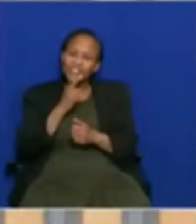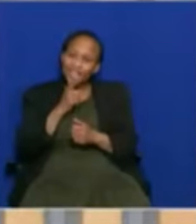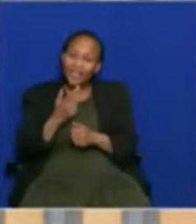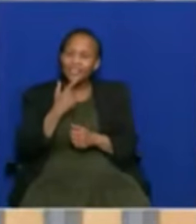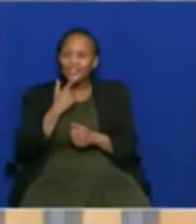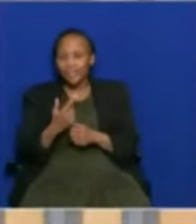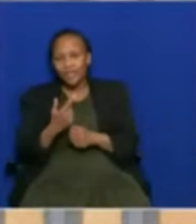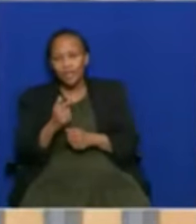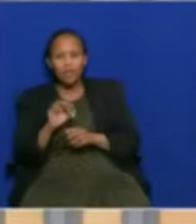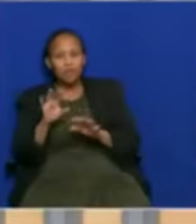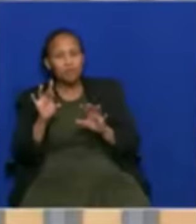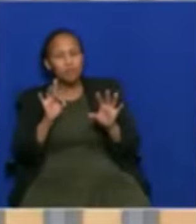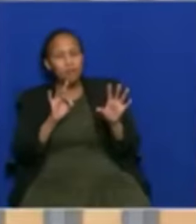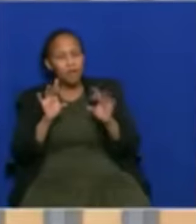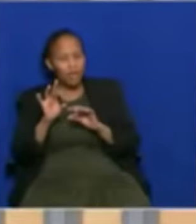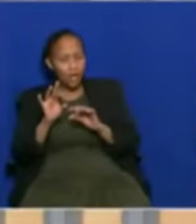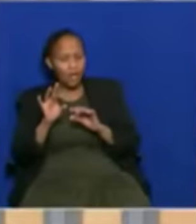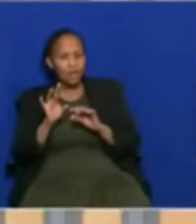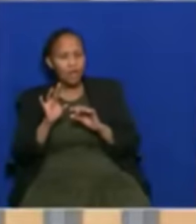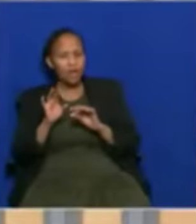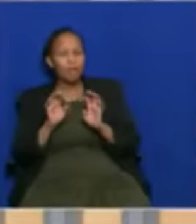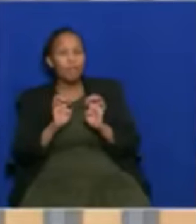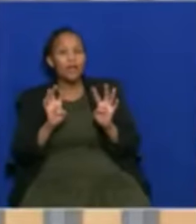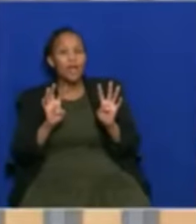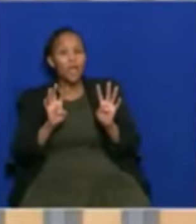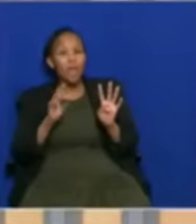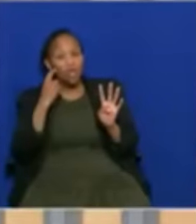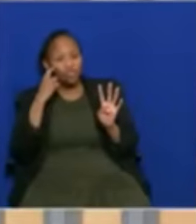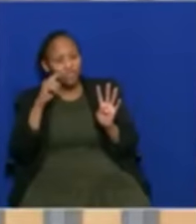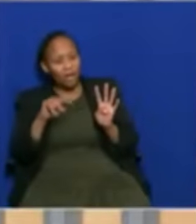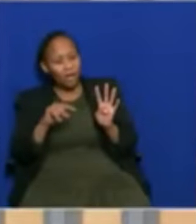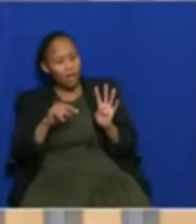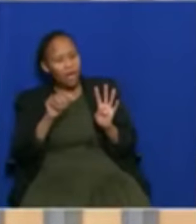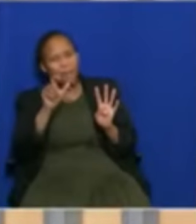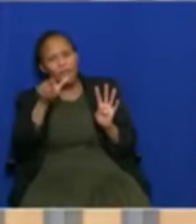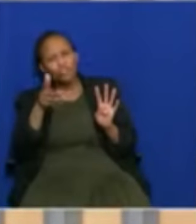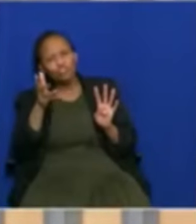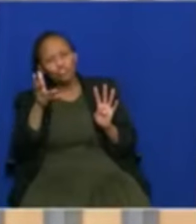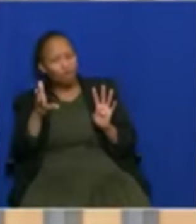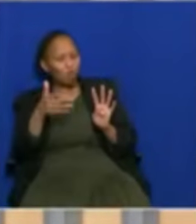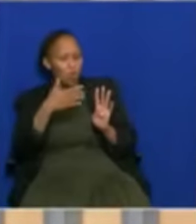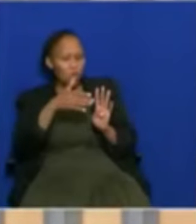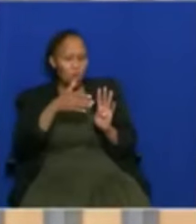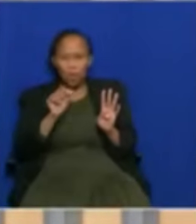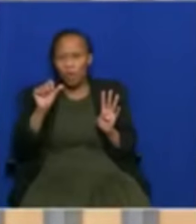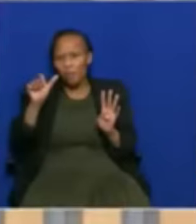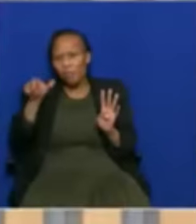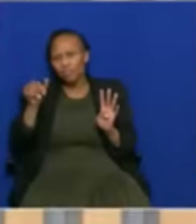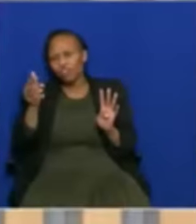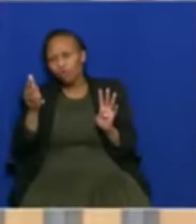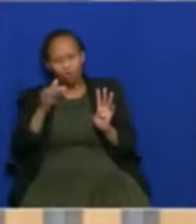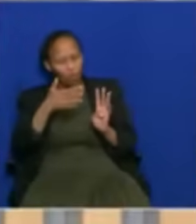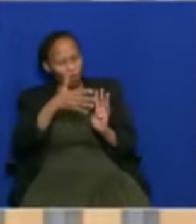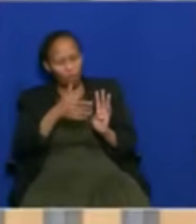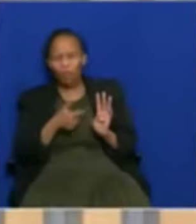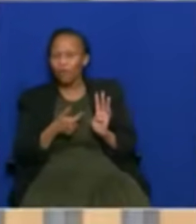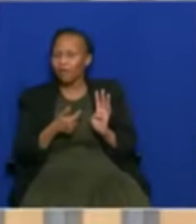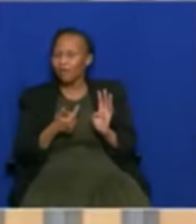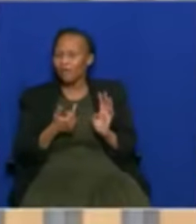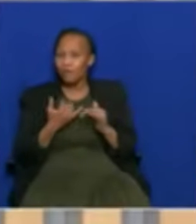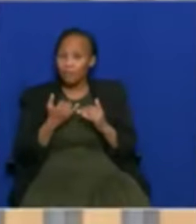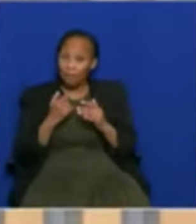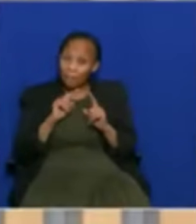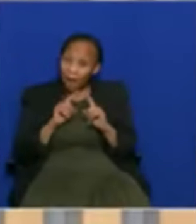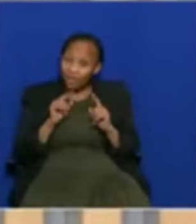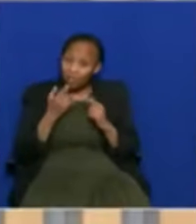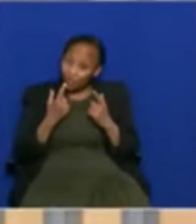there. That's what you are saying to the court after you've done the investigation. By that time, you knew that